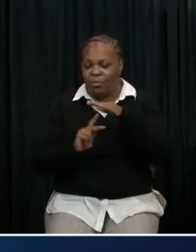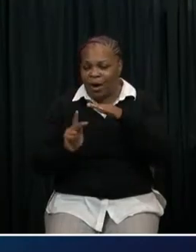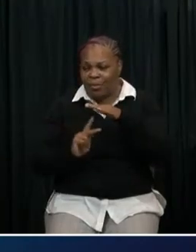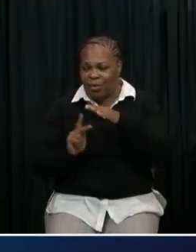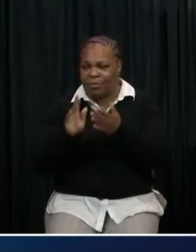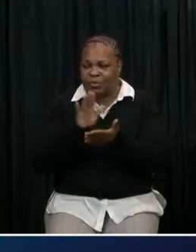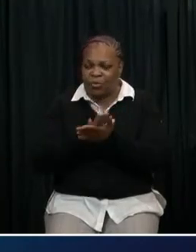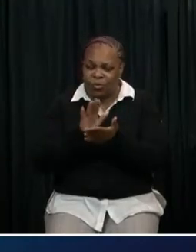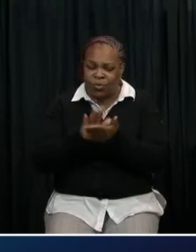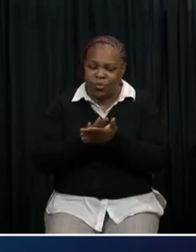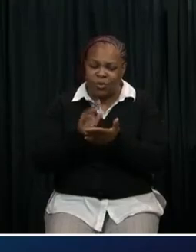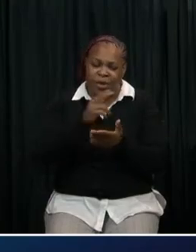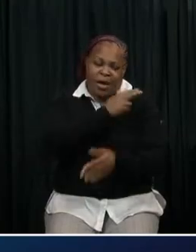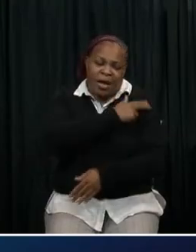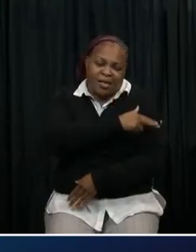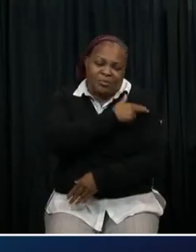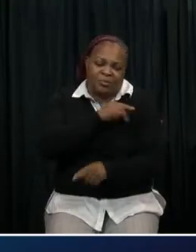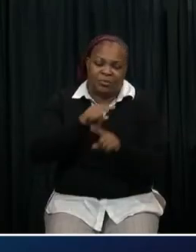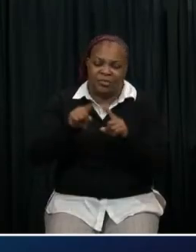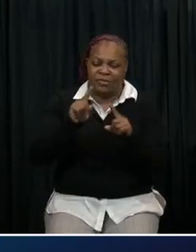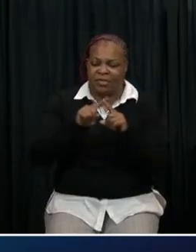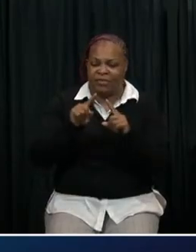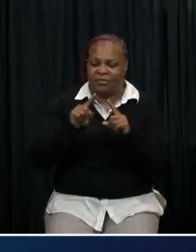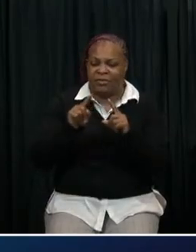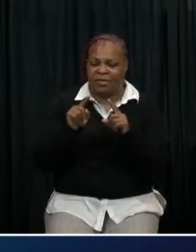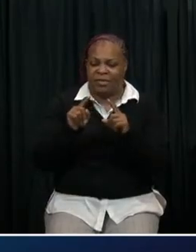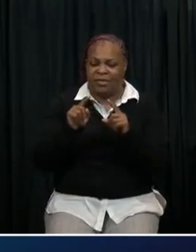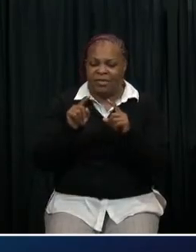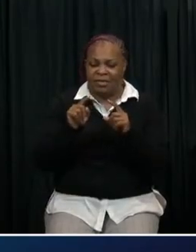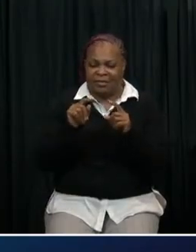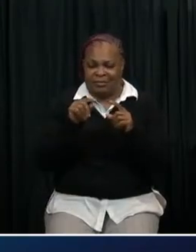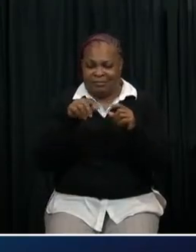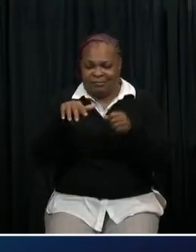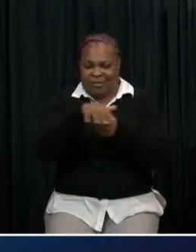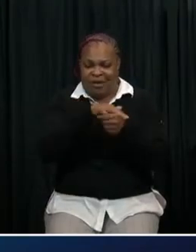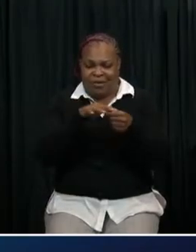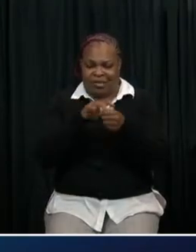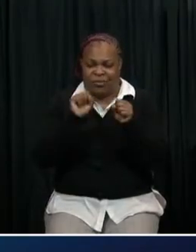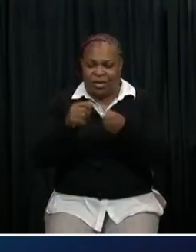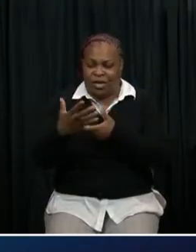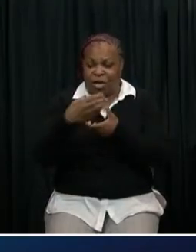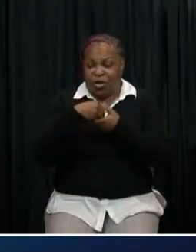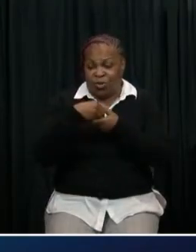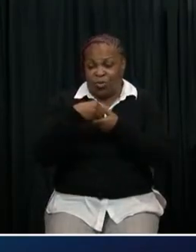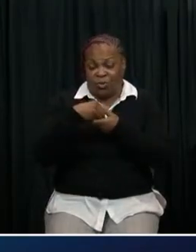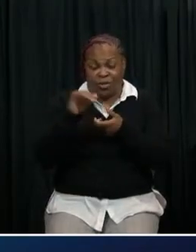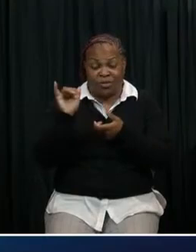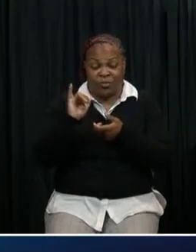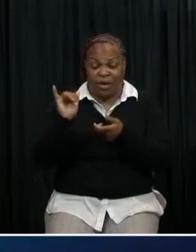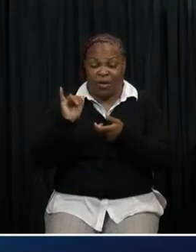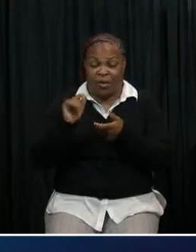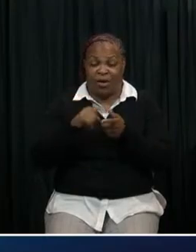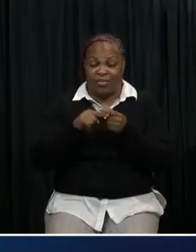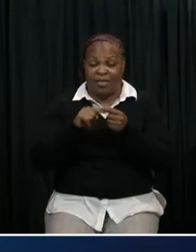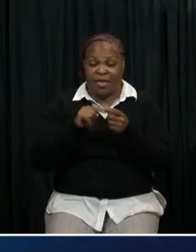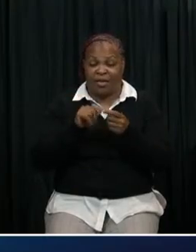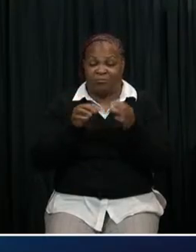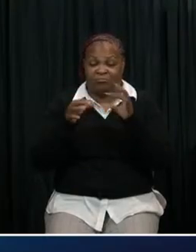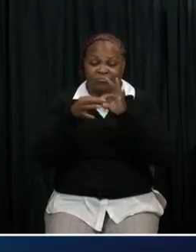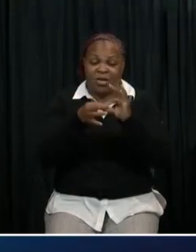other entities. It is my suggestion that we can include them also, so that they can be part of